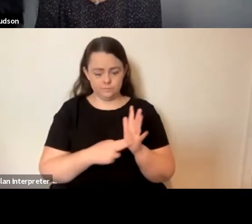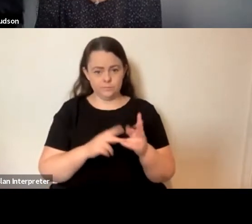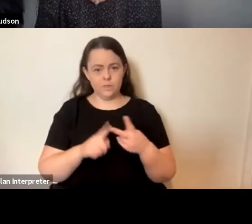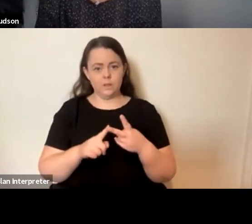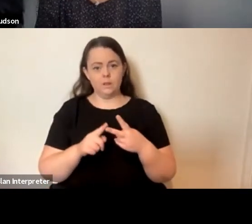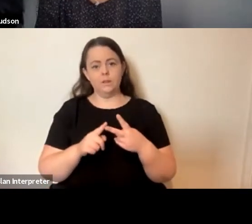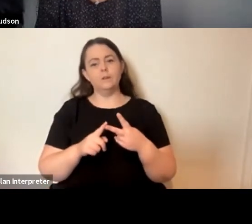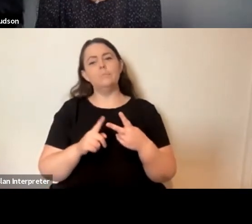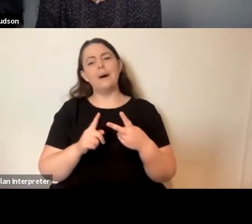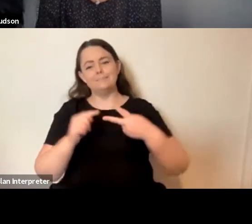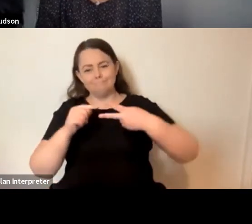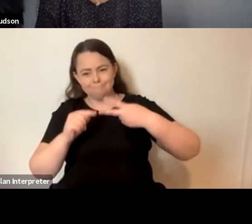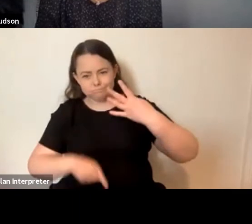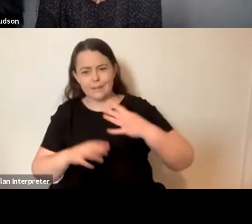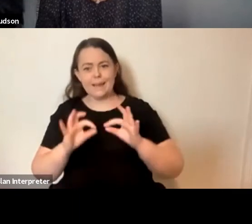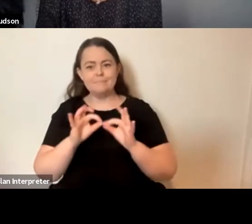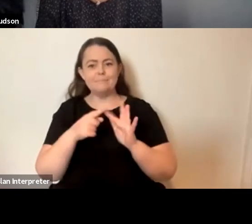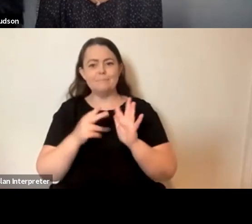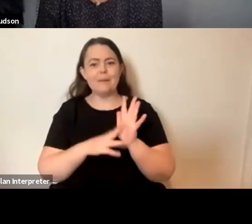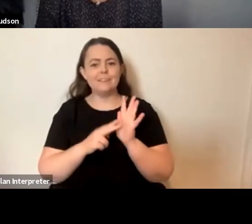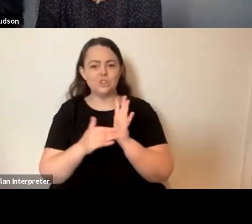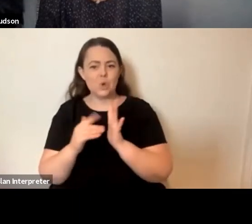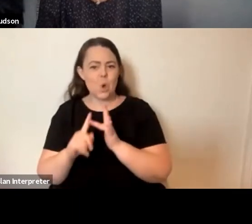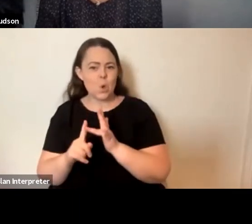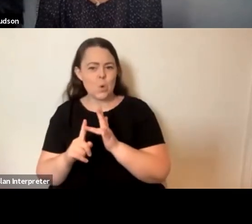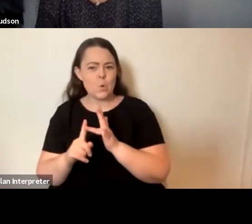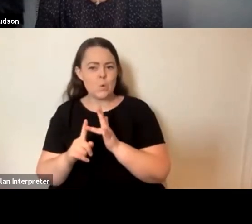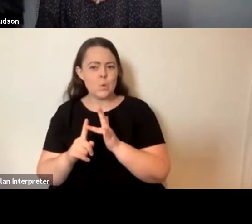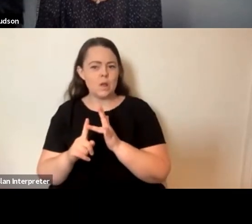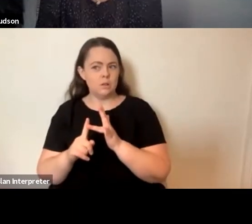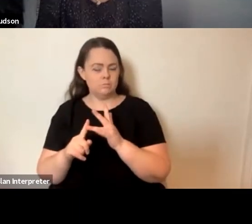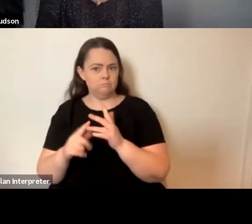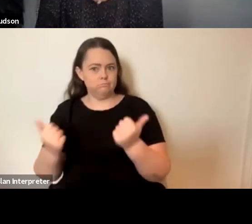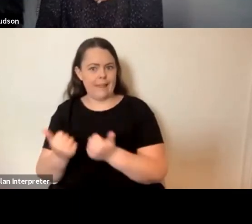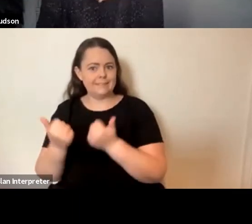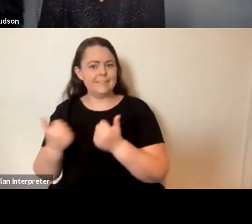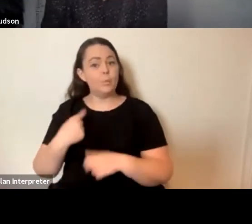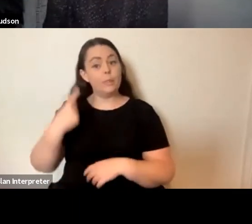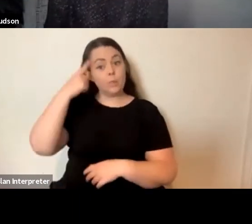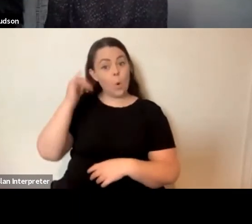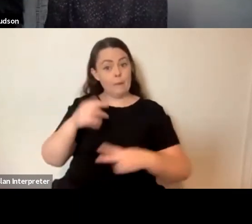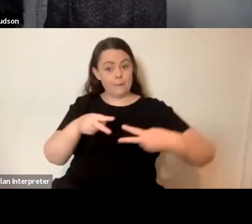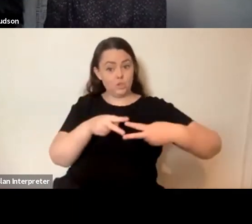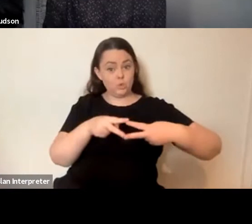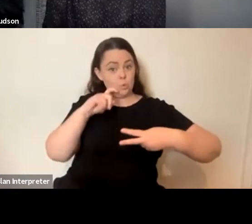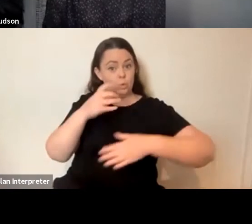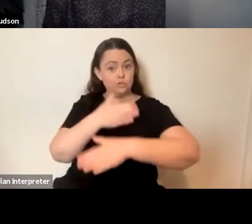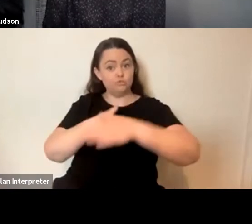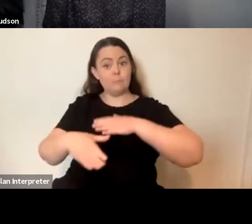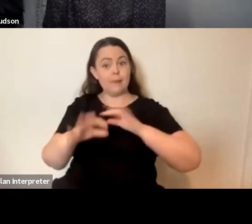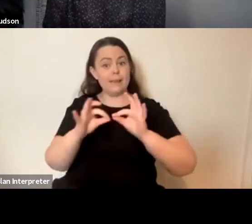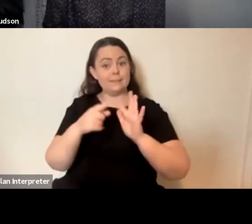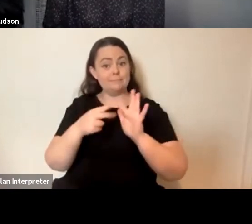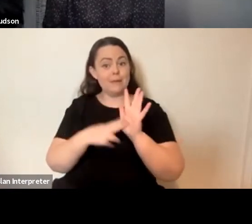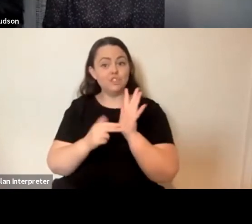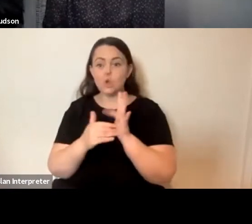the benzos. So it's not appearing to be there as a benzo substitute, if you like, which might have been expected considering its pharmaceutical properties,